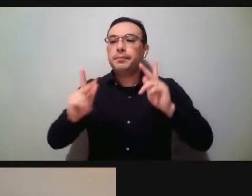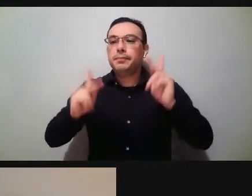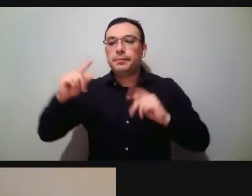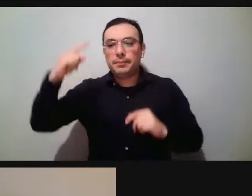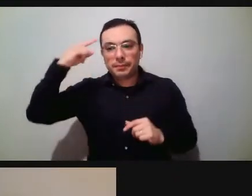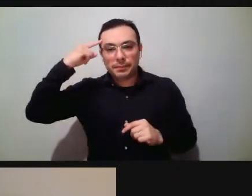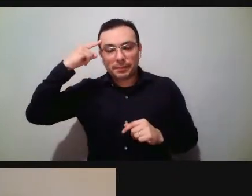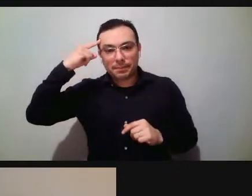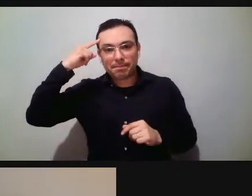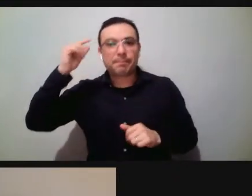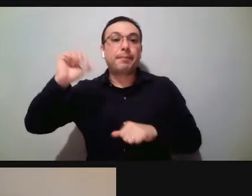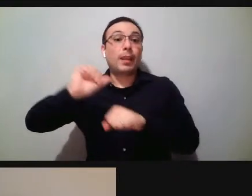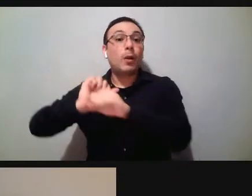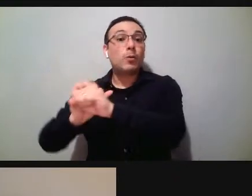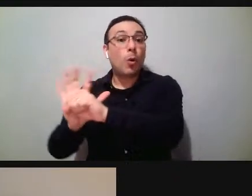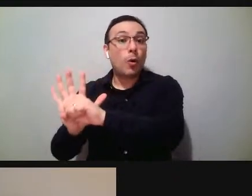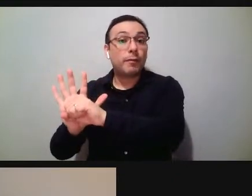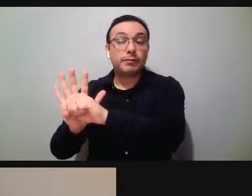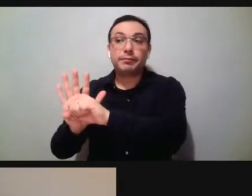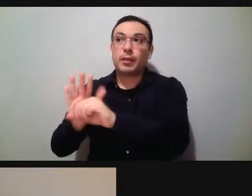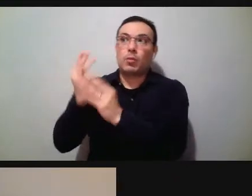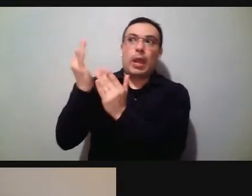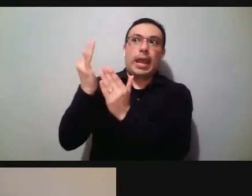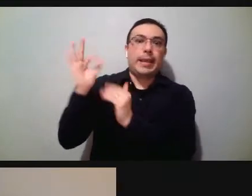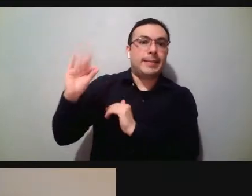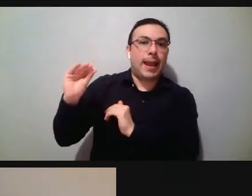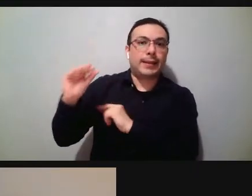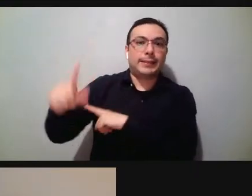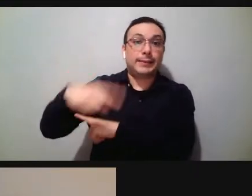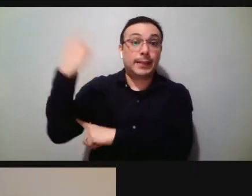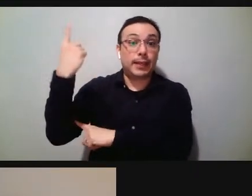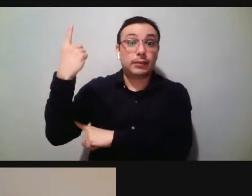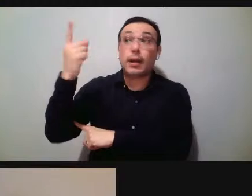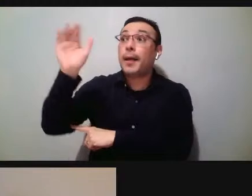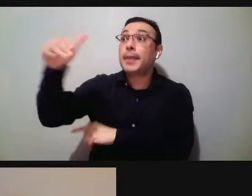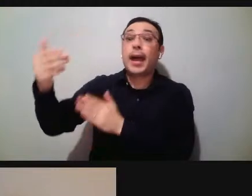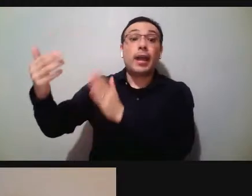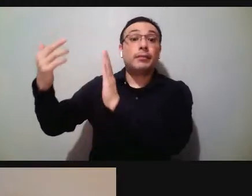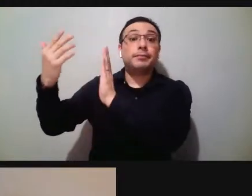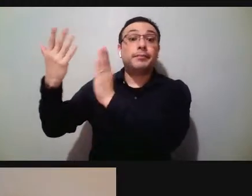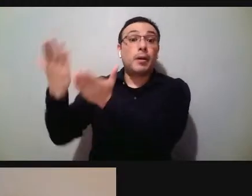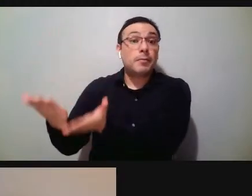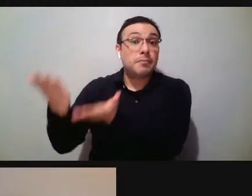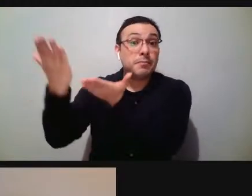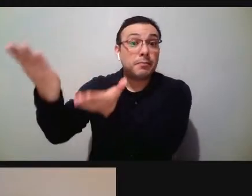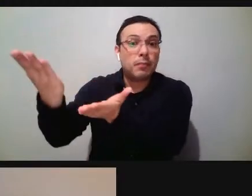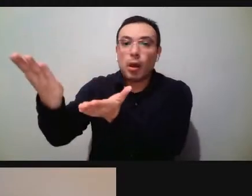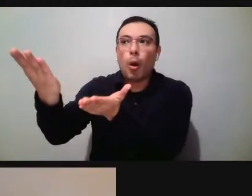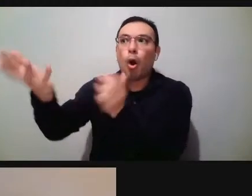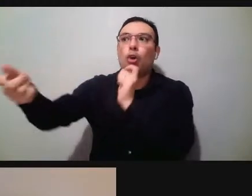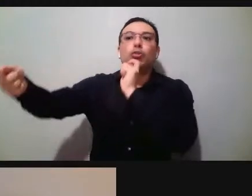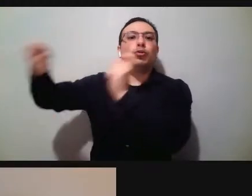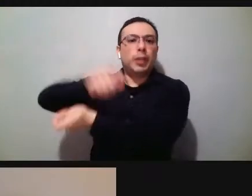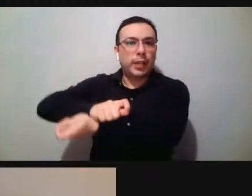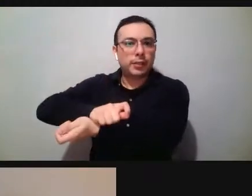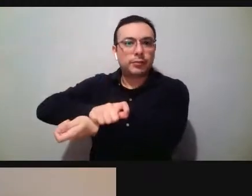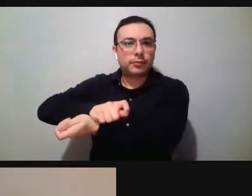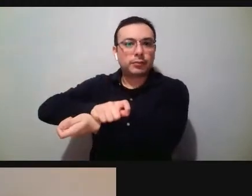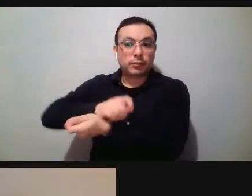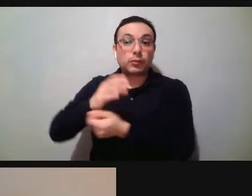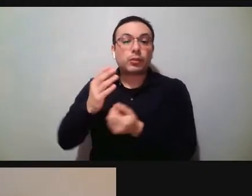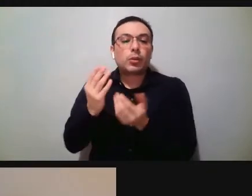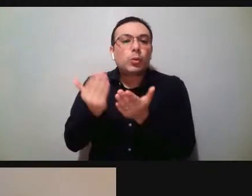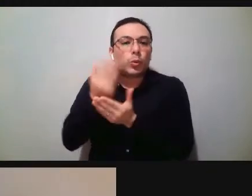wait to get your vaccine, wait 90 days. And then recently that guidance was removed as they collect more data. And so things will continue to